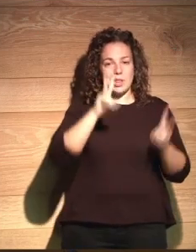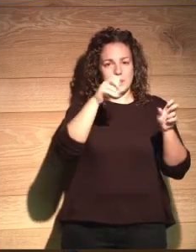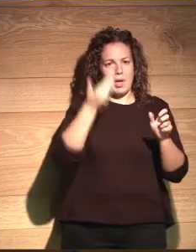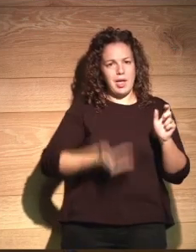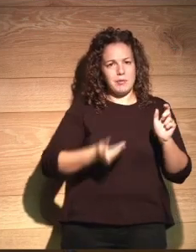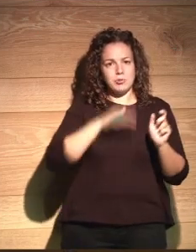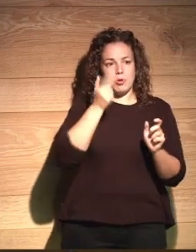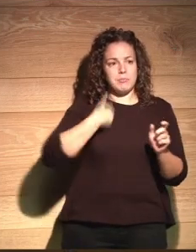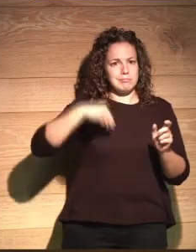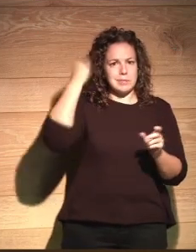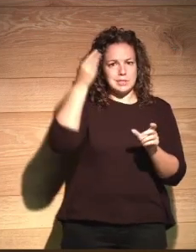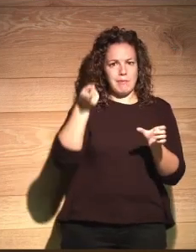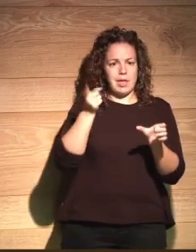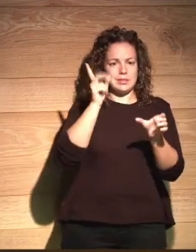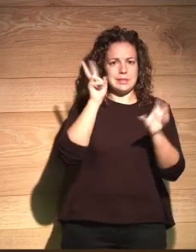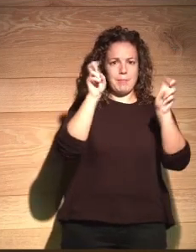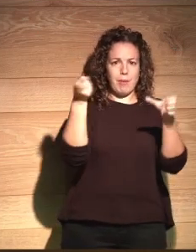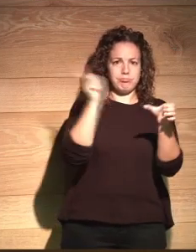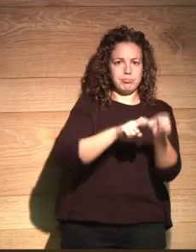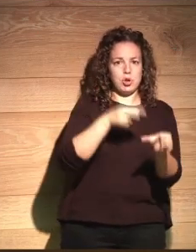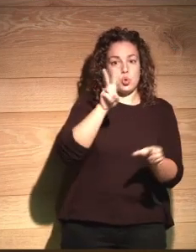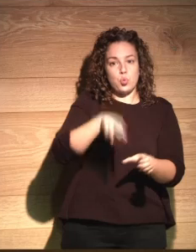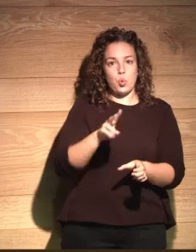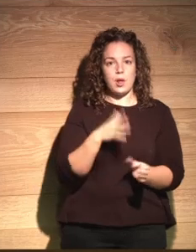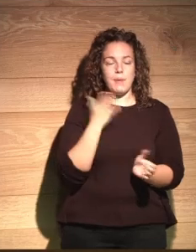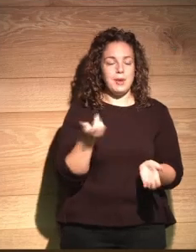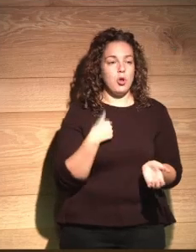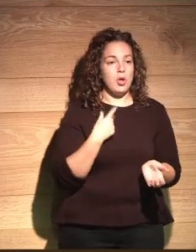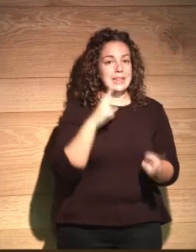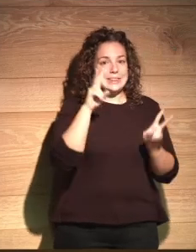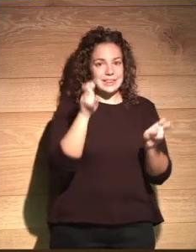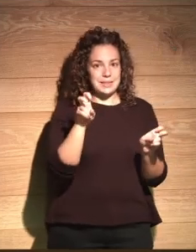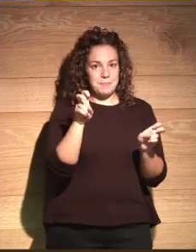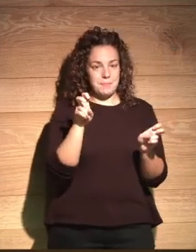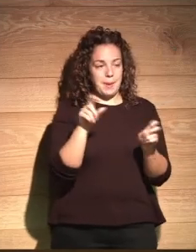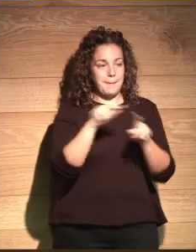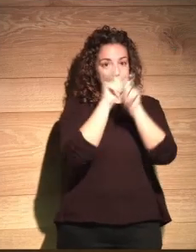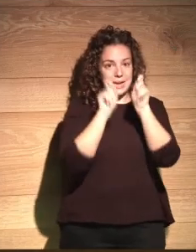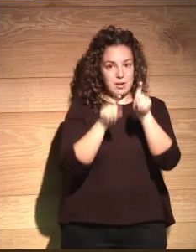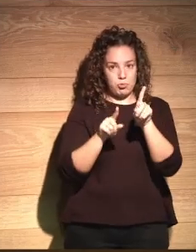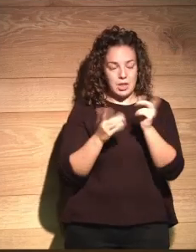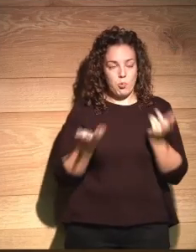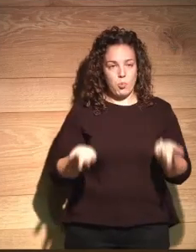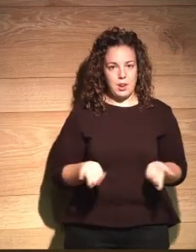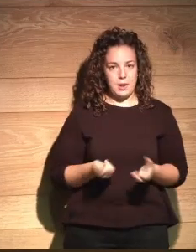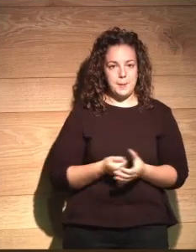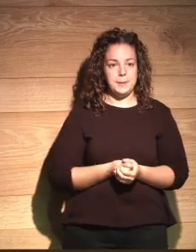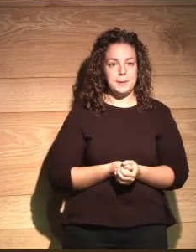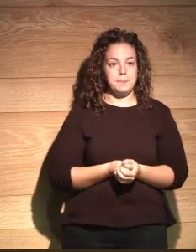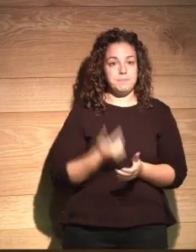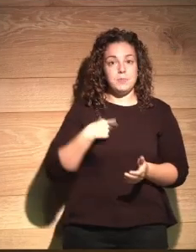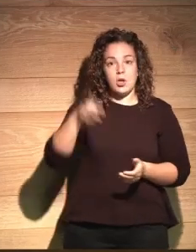that it is a very hot topic. I never thought that I would be involved in that. But the thing